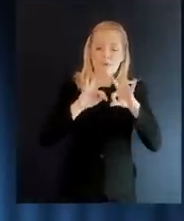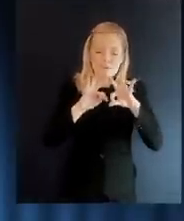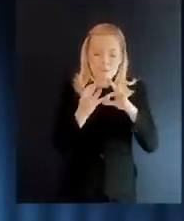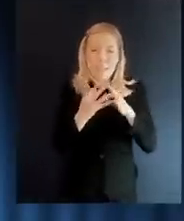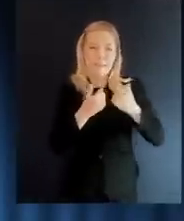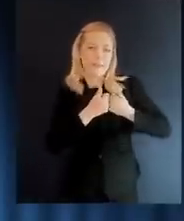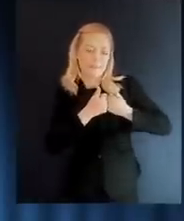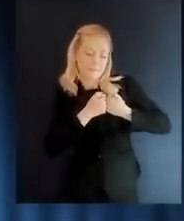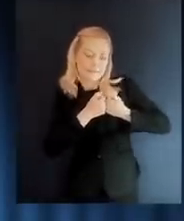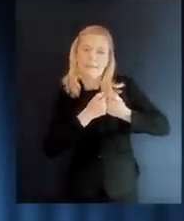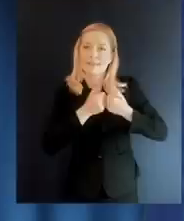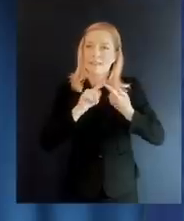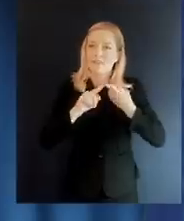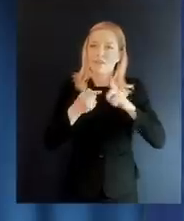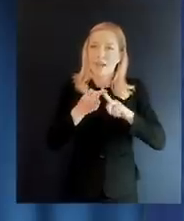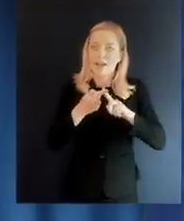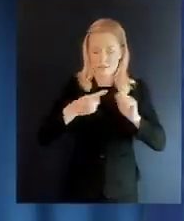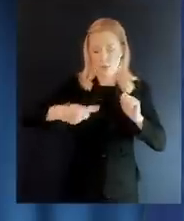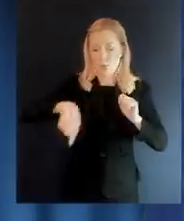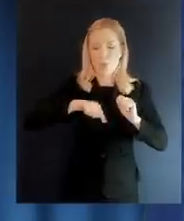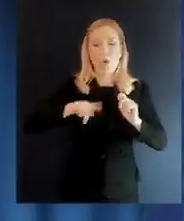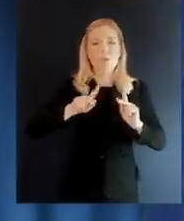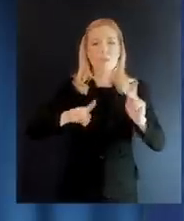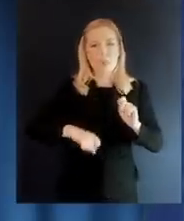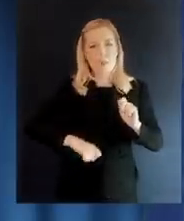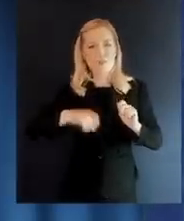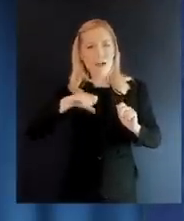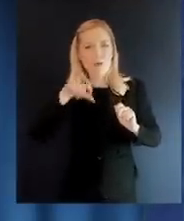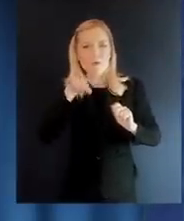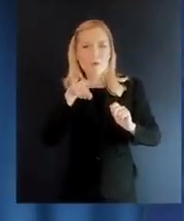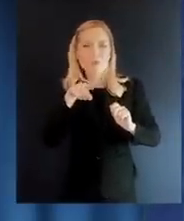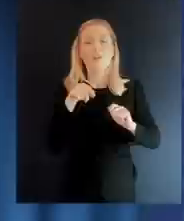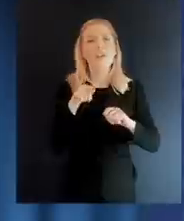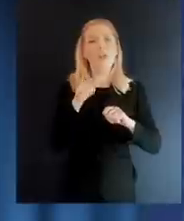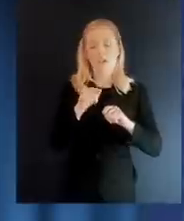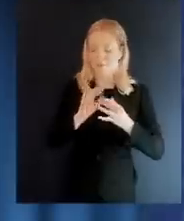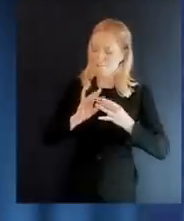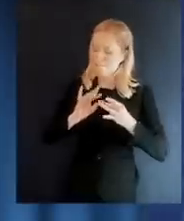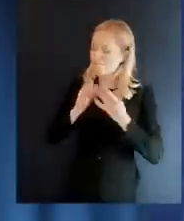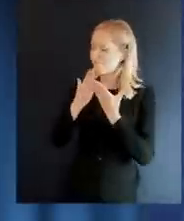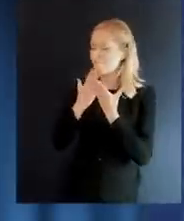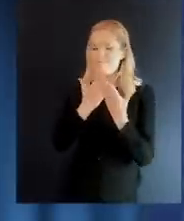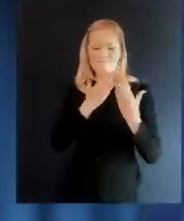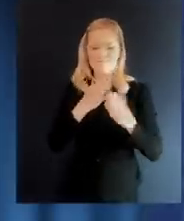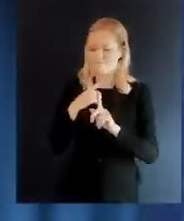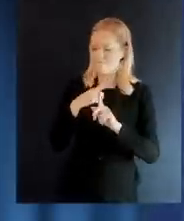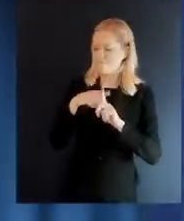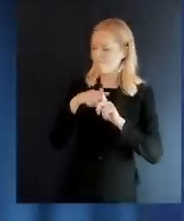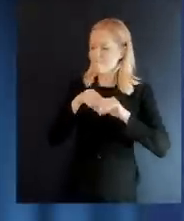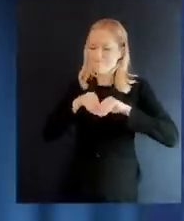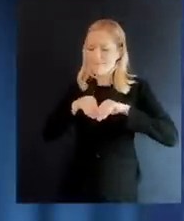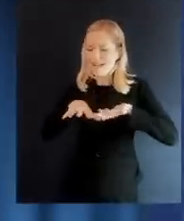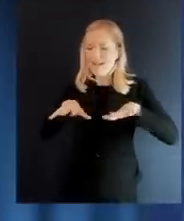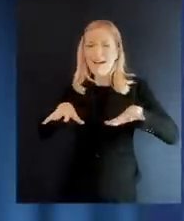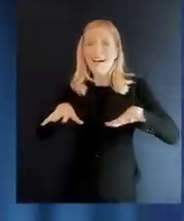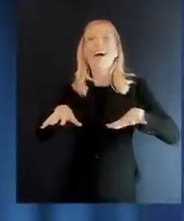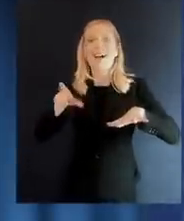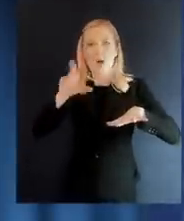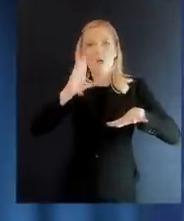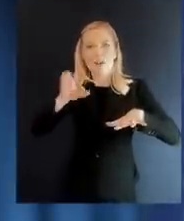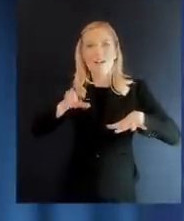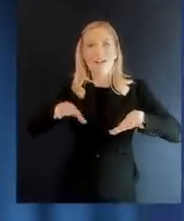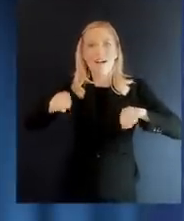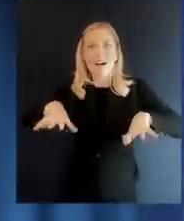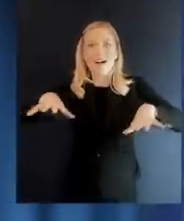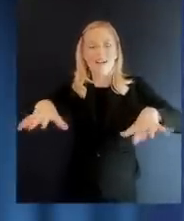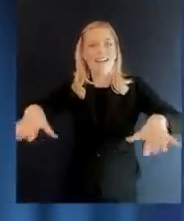and friends. Graduates, while your accomplishment comes at a time of great uncertainty, I urge you